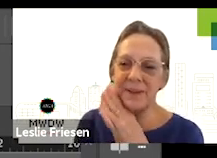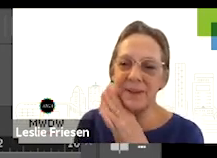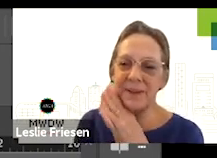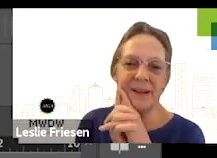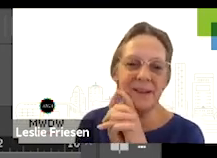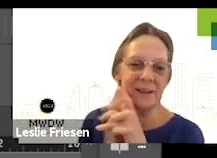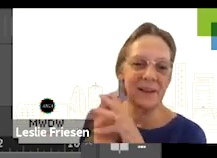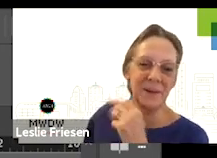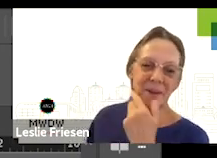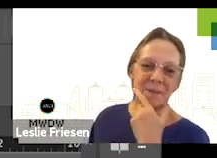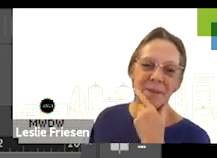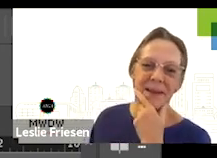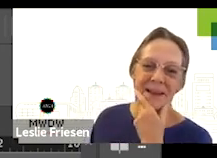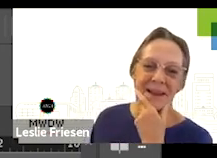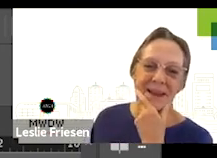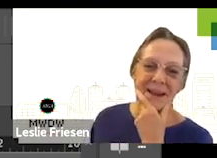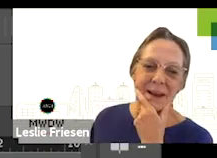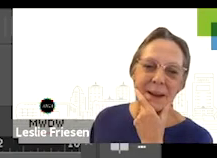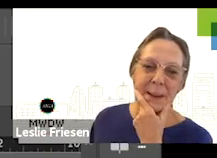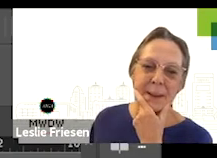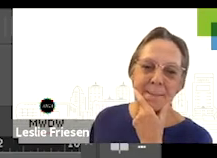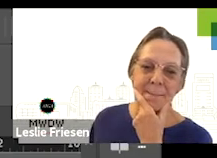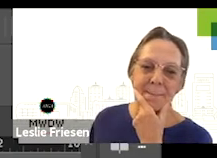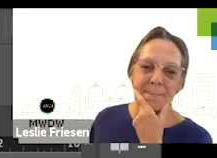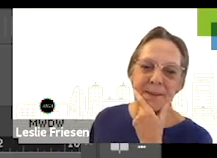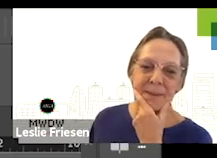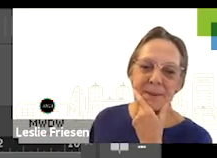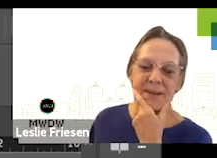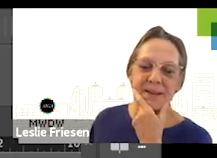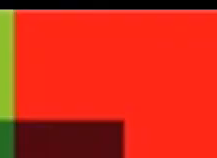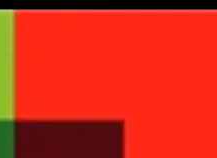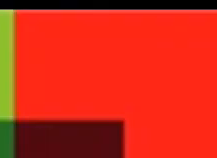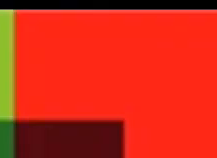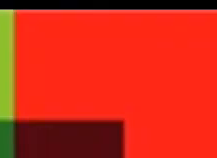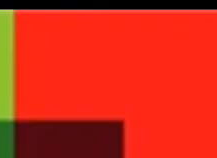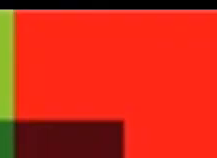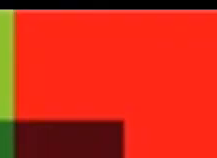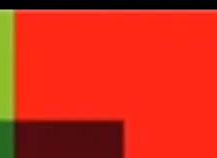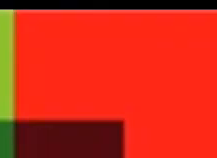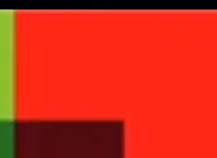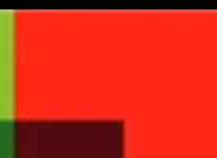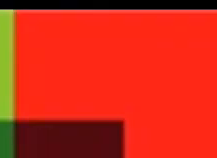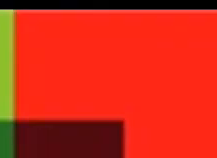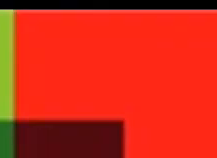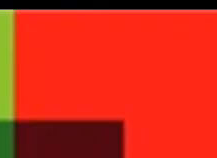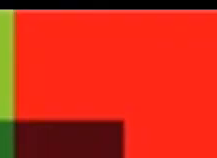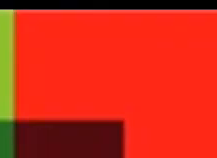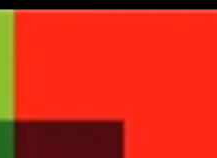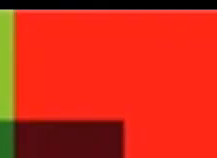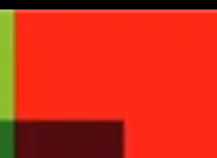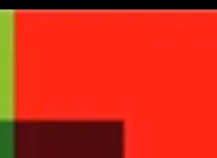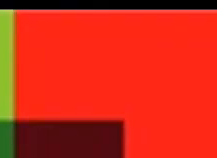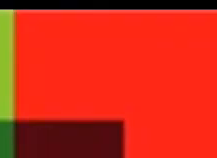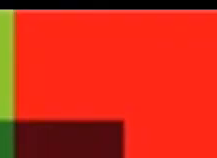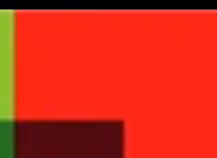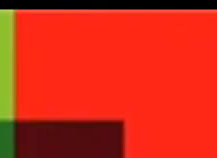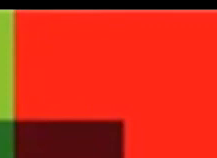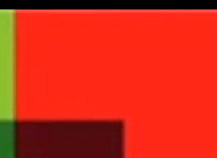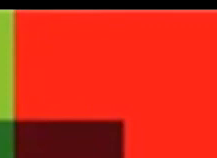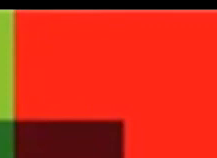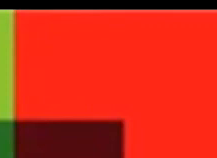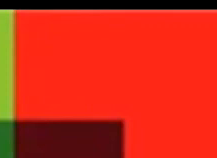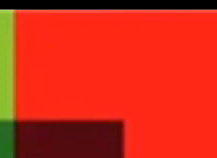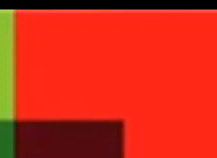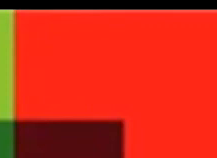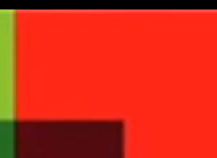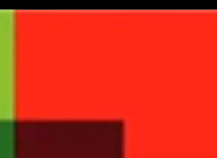of those that hung in there with me. I'm going to stop sharing for a second. And